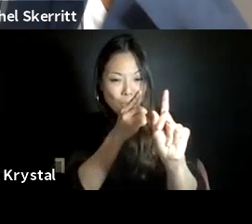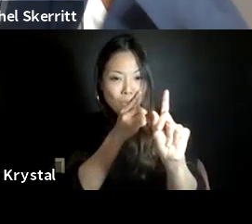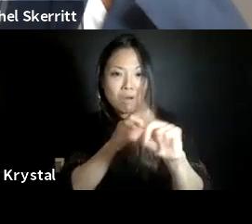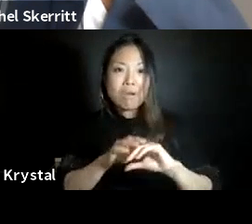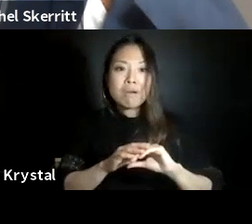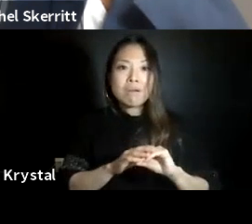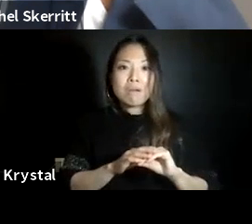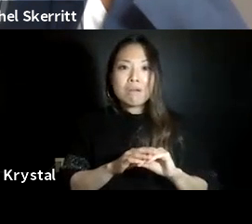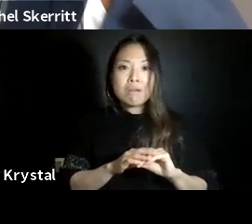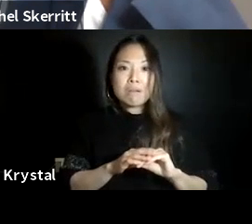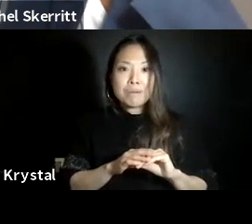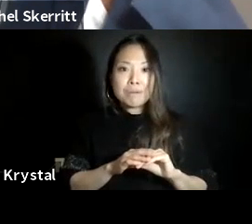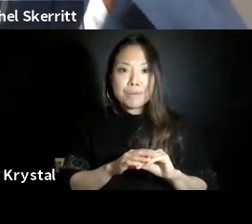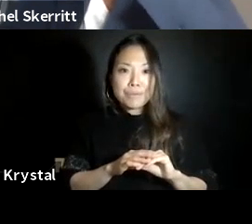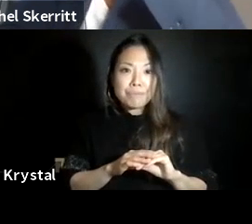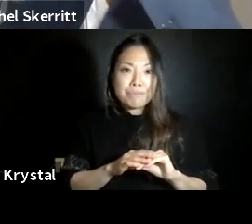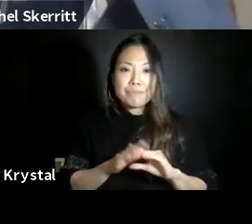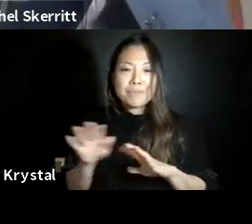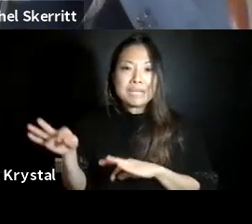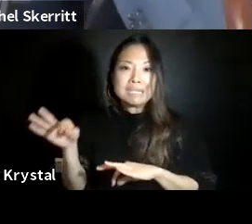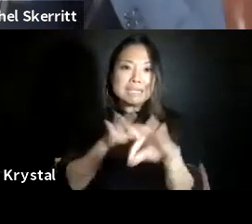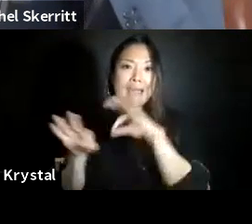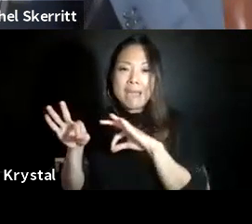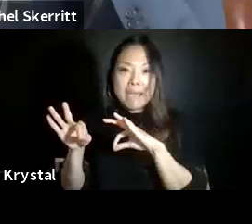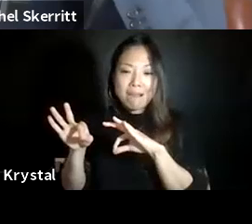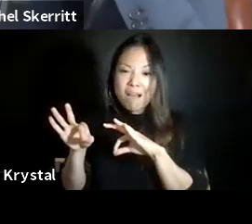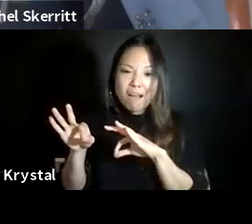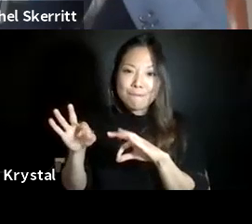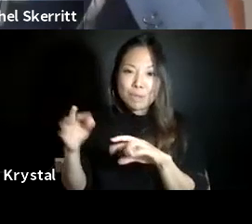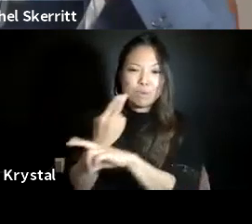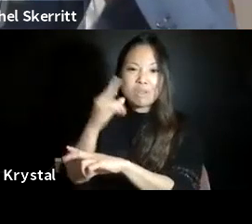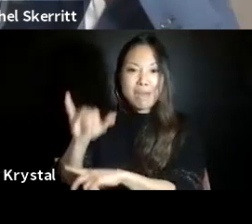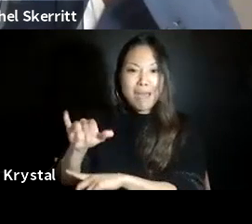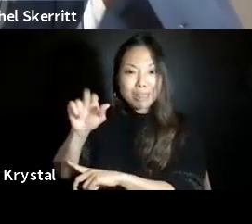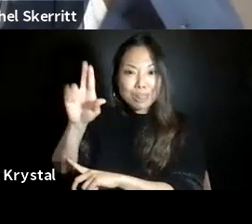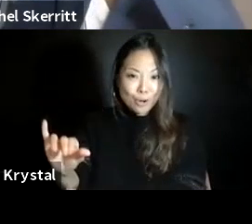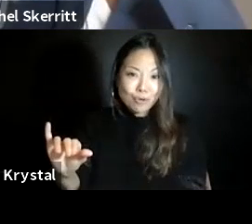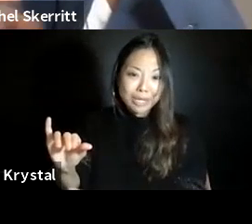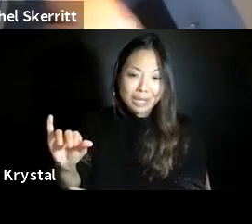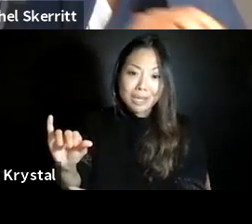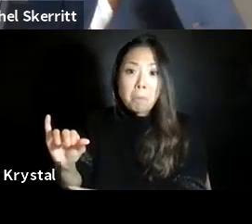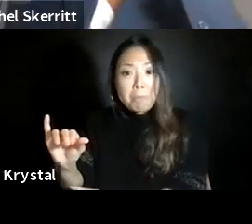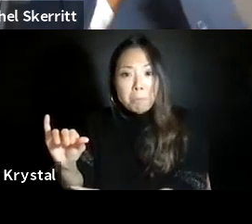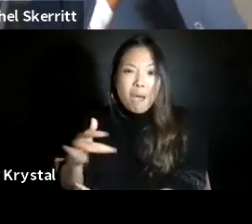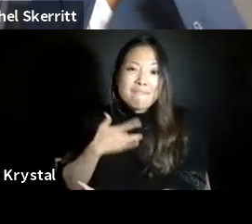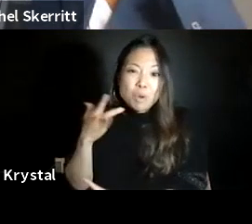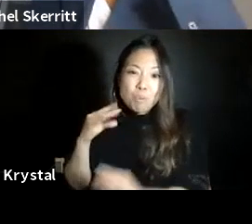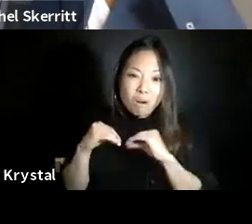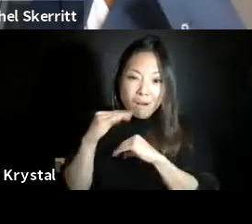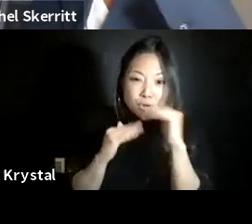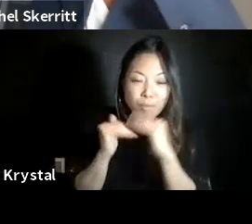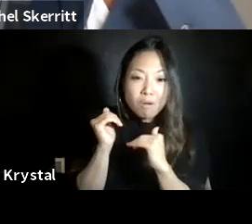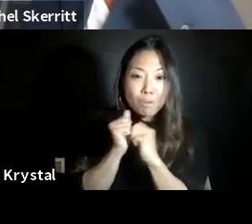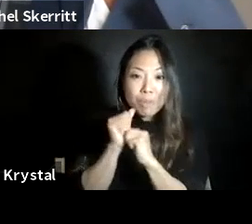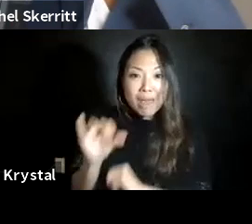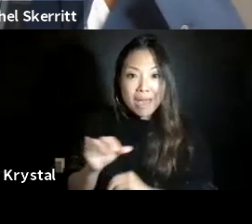employing an outright and deliberate mechanism of a lottery. I think I would feel more comfortable with it. And I think this